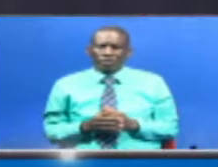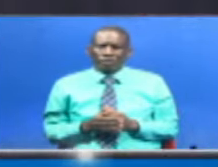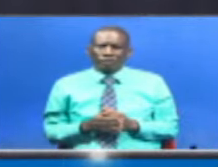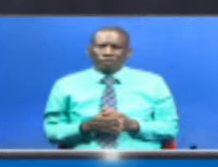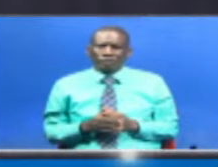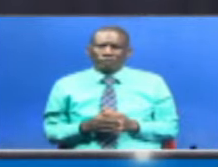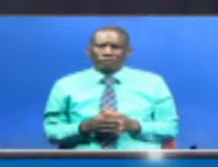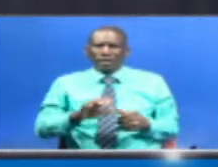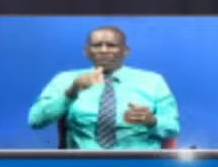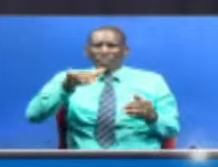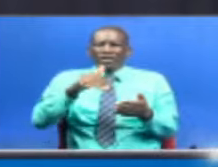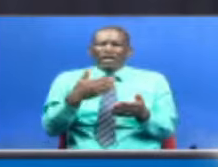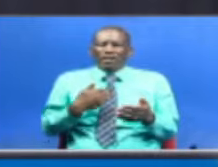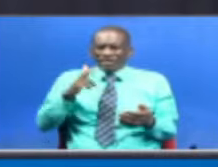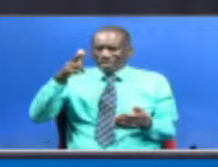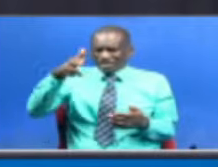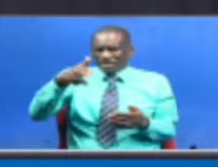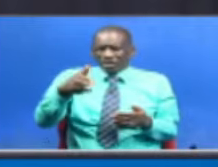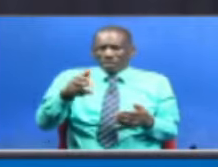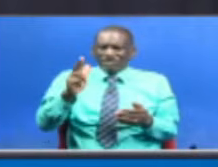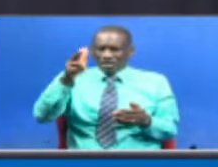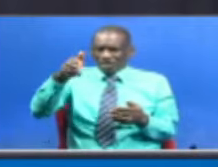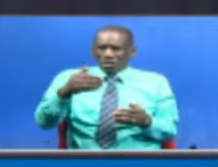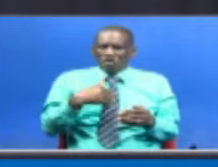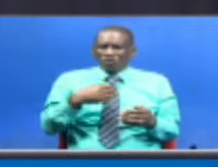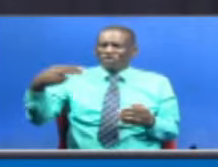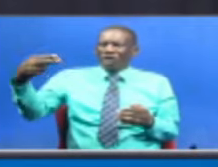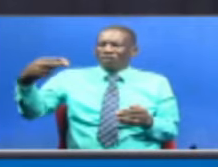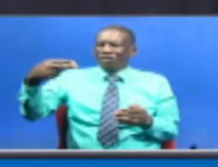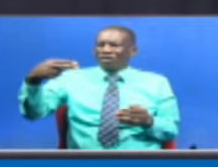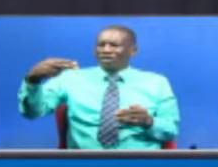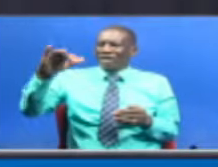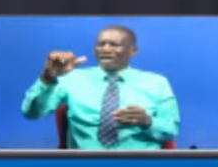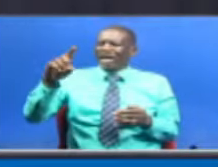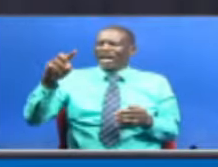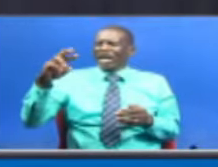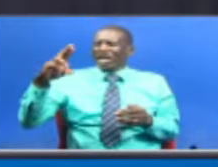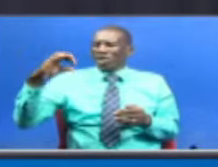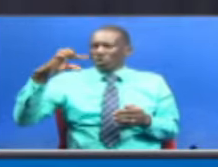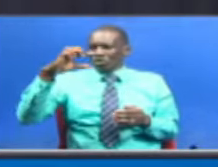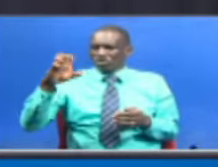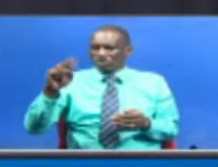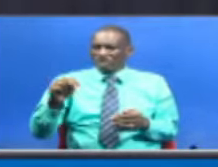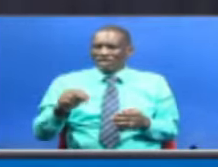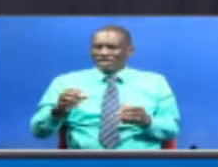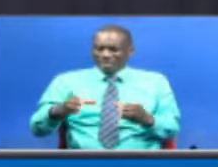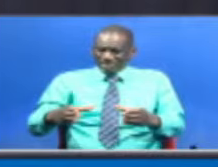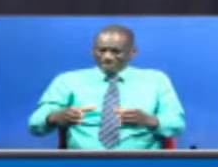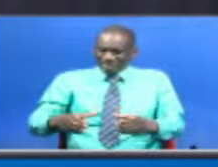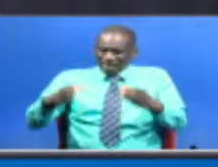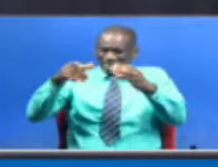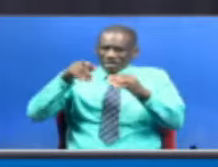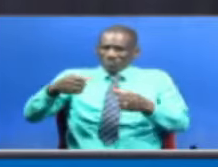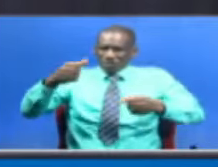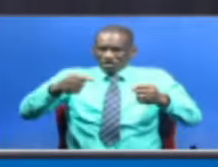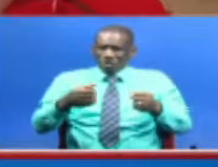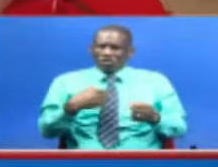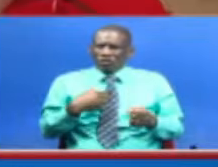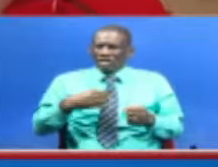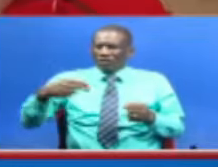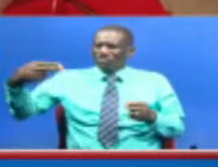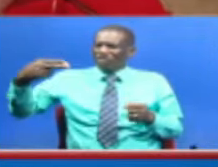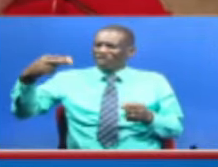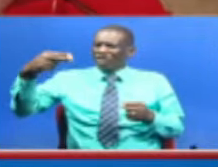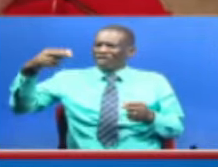Instead of having the petrol tank, you'll have a hydrogen tank in your car. Gas? Yes. You'll have a hydrogen tank in your